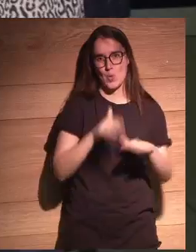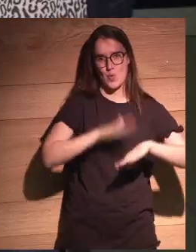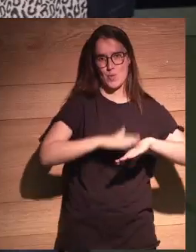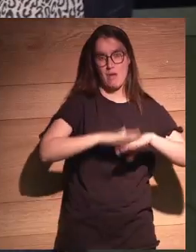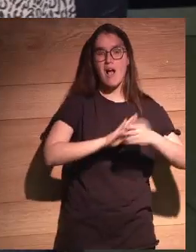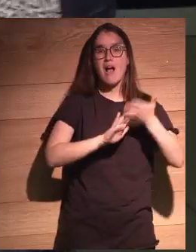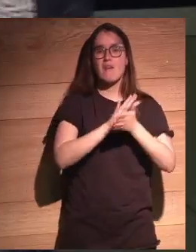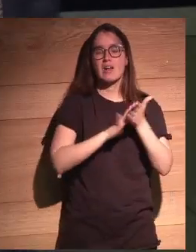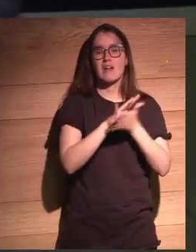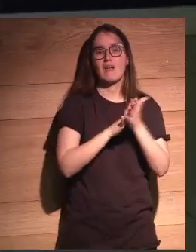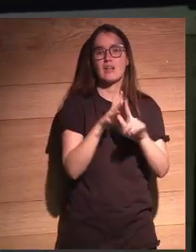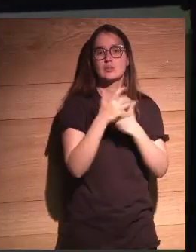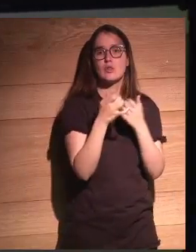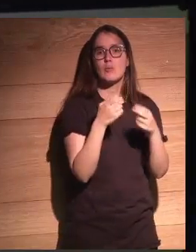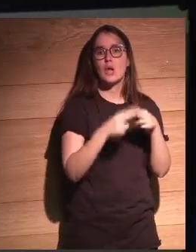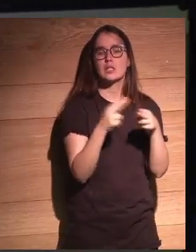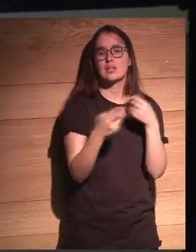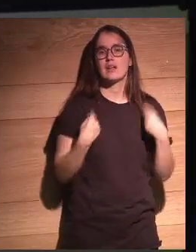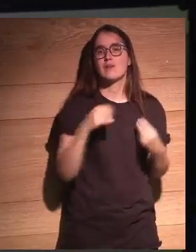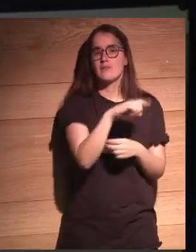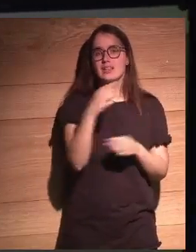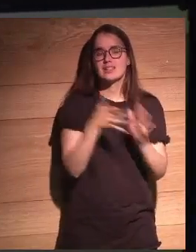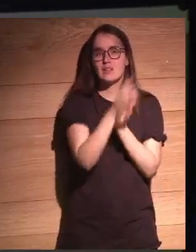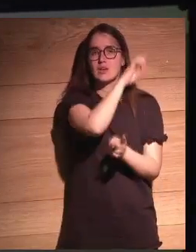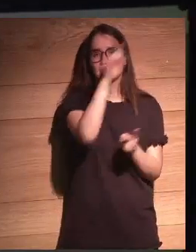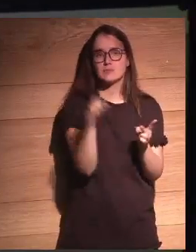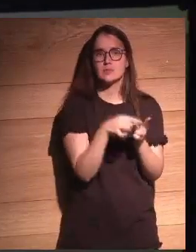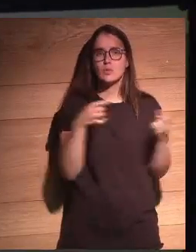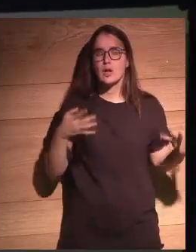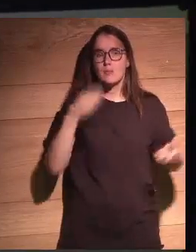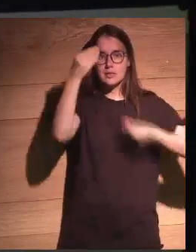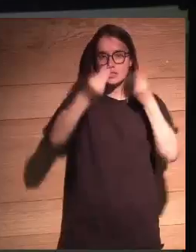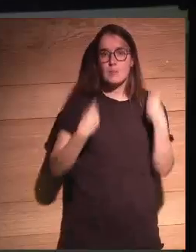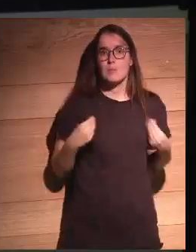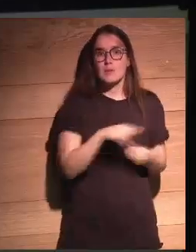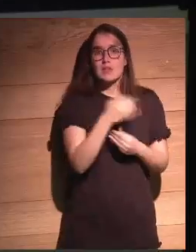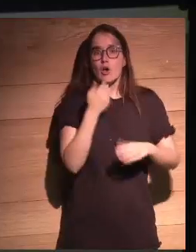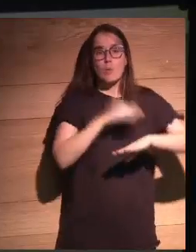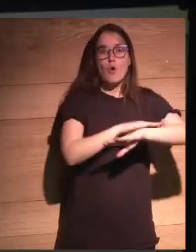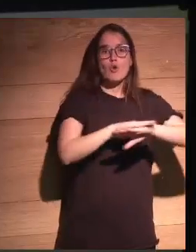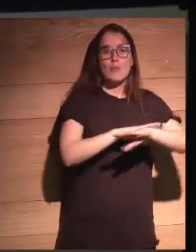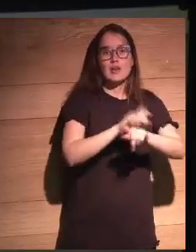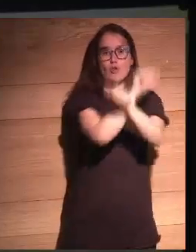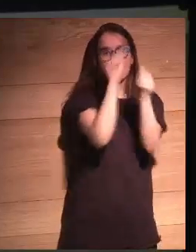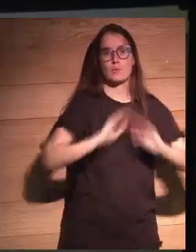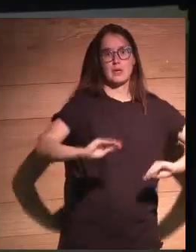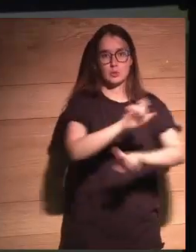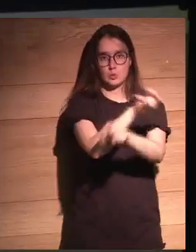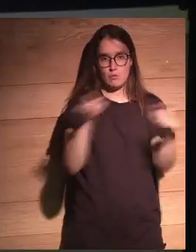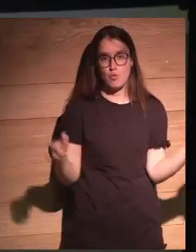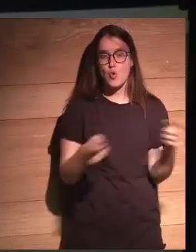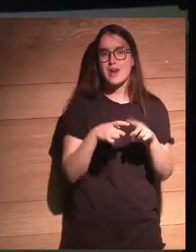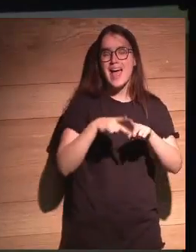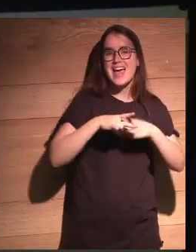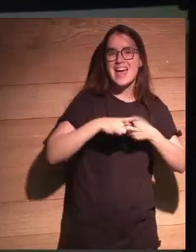unavoidable issues of a model. When we talk about the political aspect of housing, requires thinking